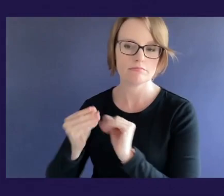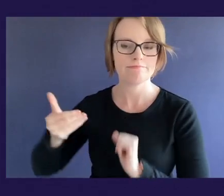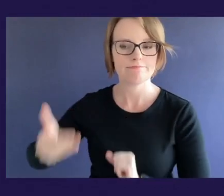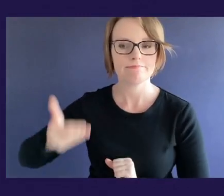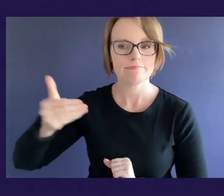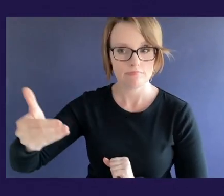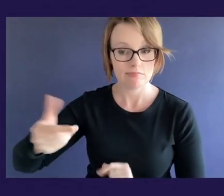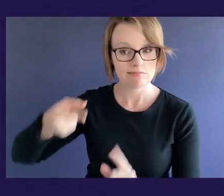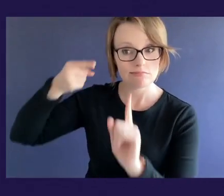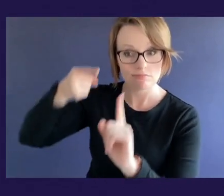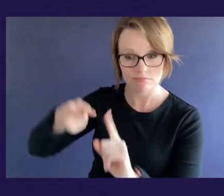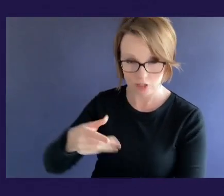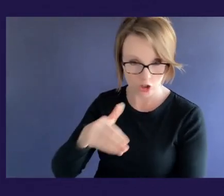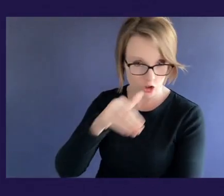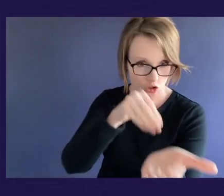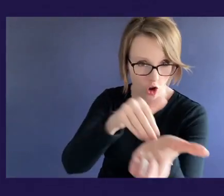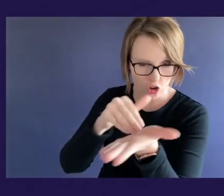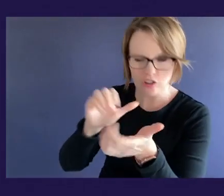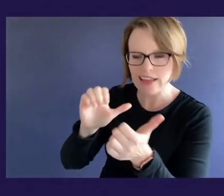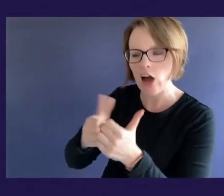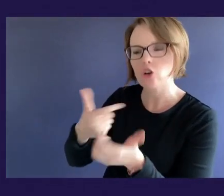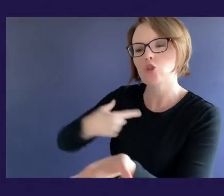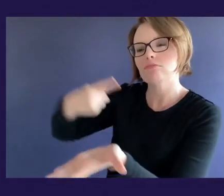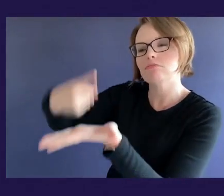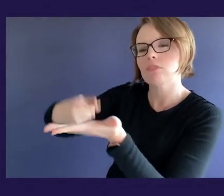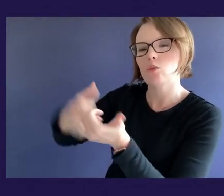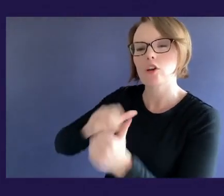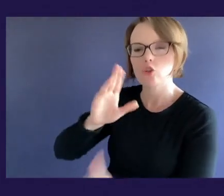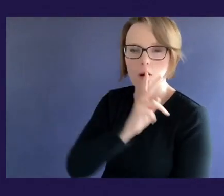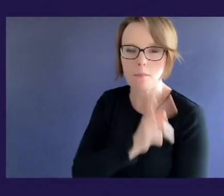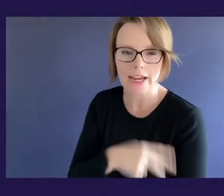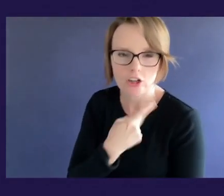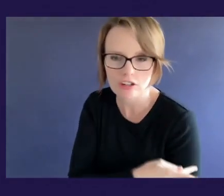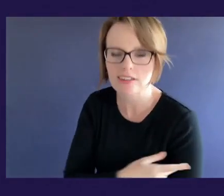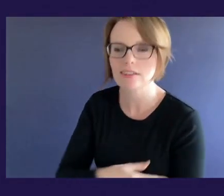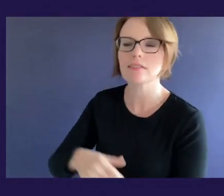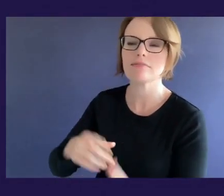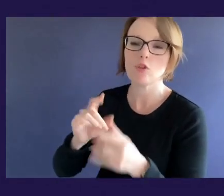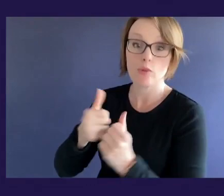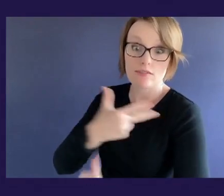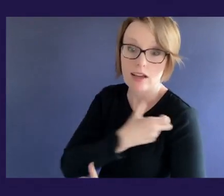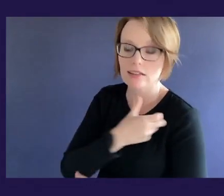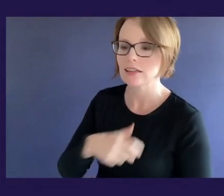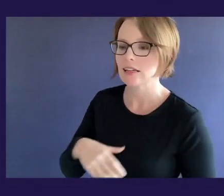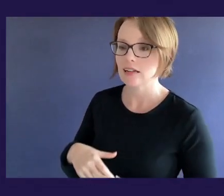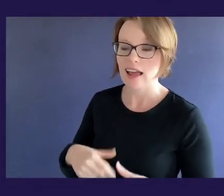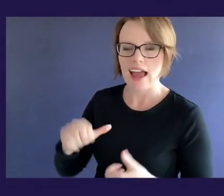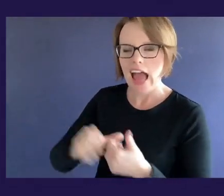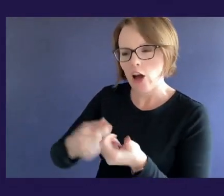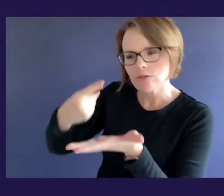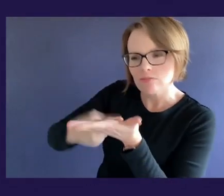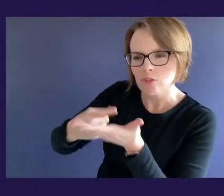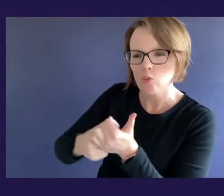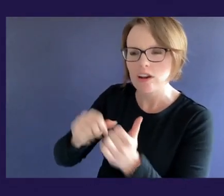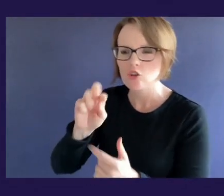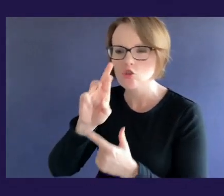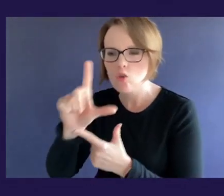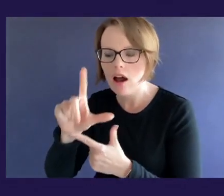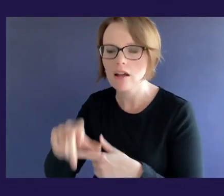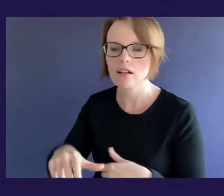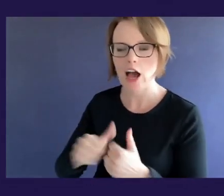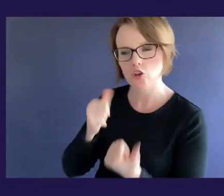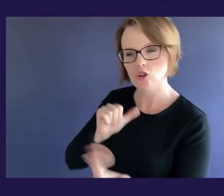their patients about the vaccines, about the trials, about the concerns we knew people had. You know, what